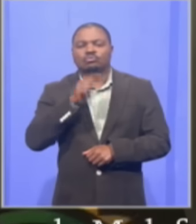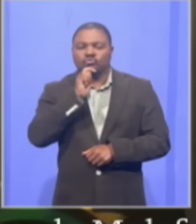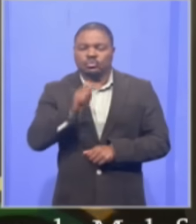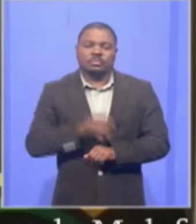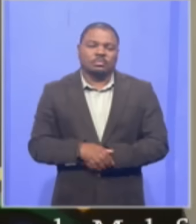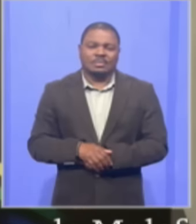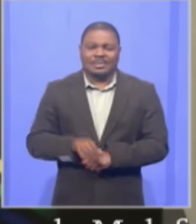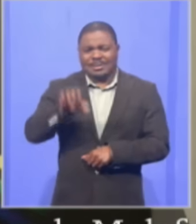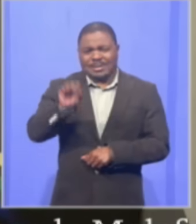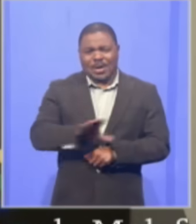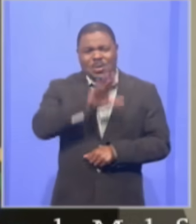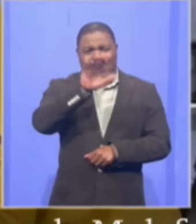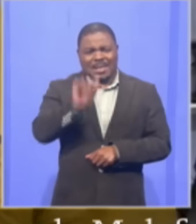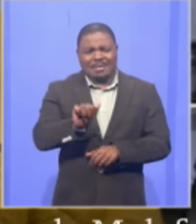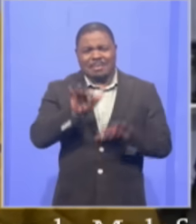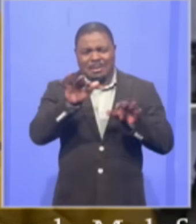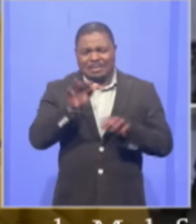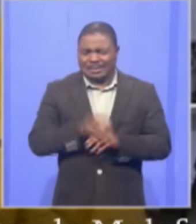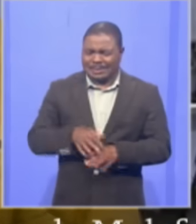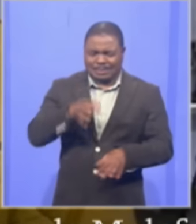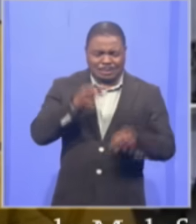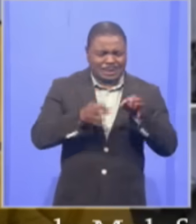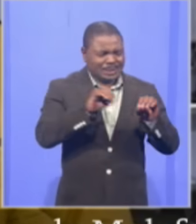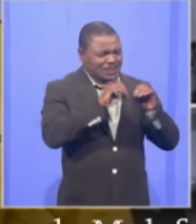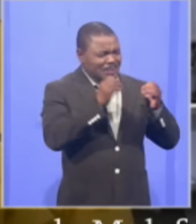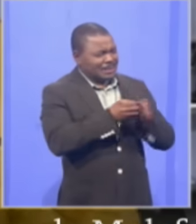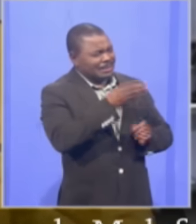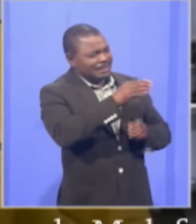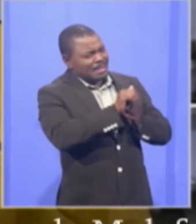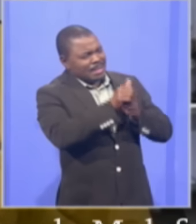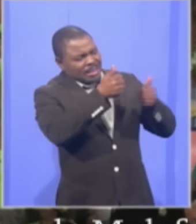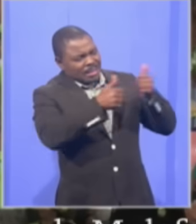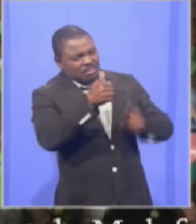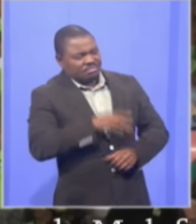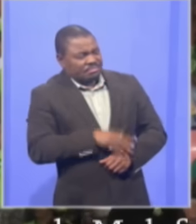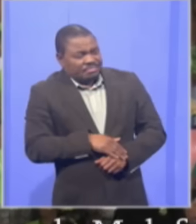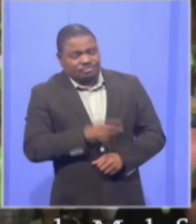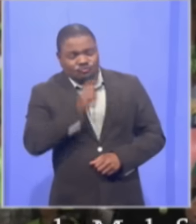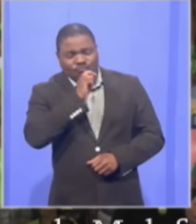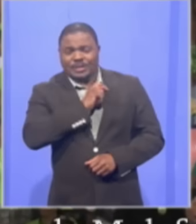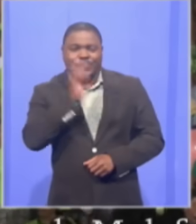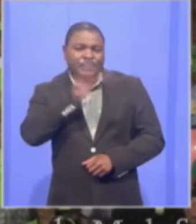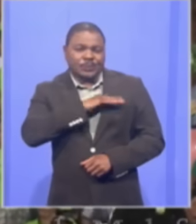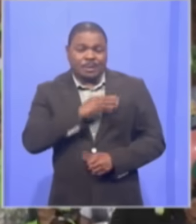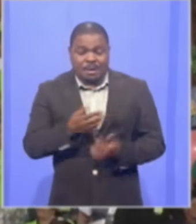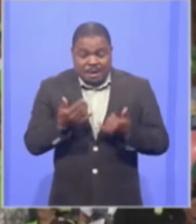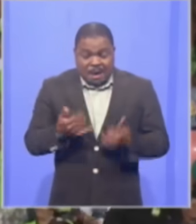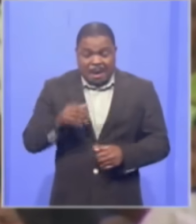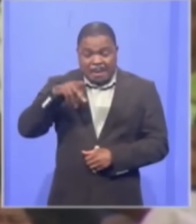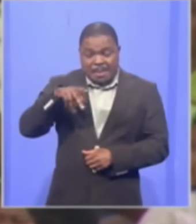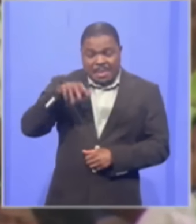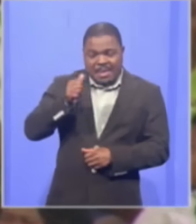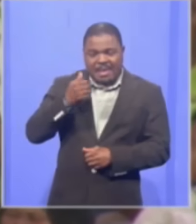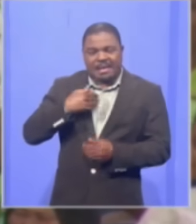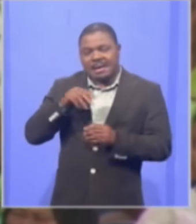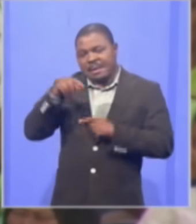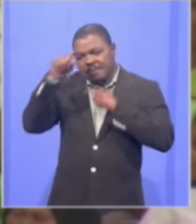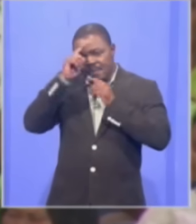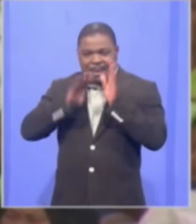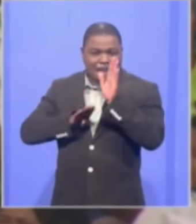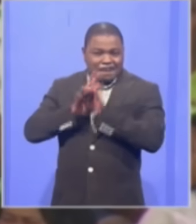lahlehetswe ke tshepo ho mekga ya dipolotiki le baetapele ba yona. Potso ke hore ebe PA e tla kgona ho itshwasolla tabeng e